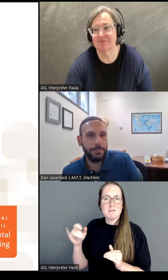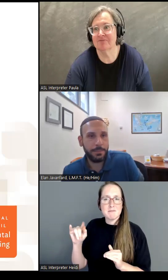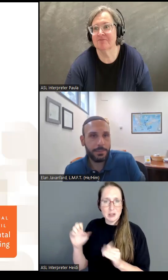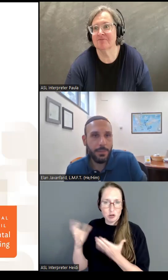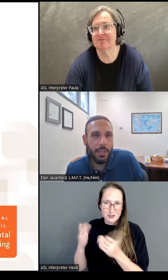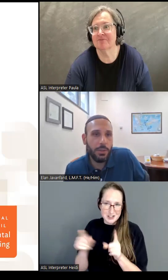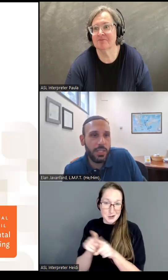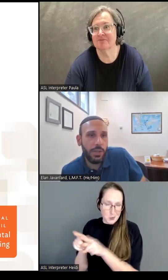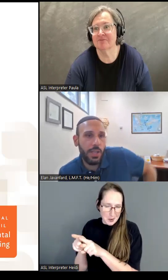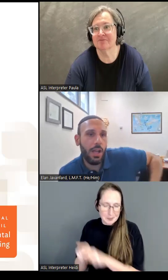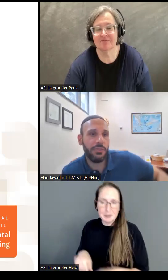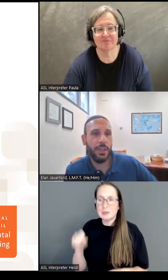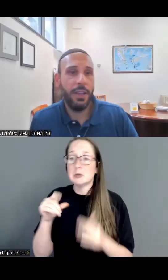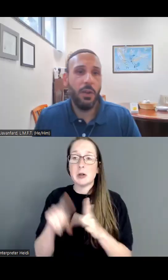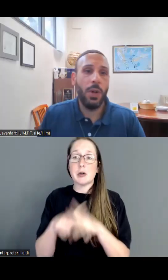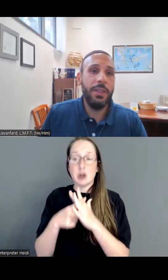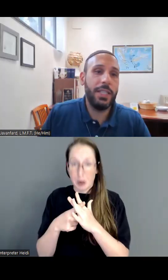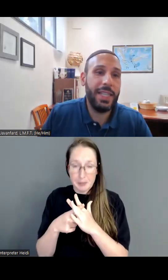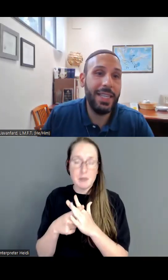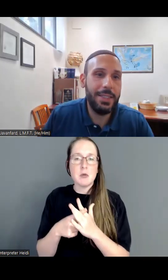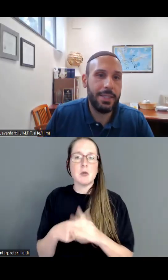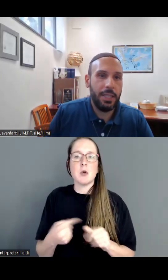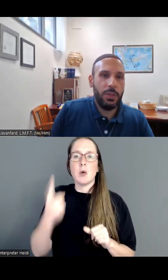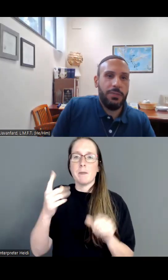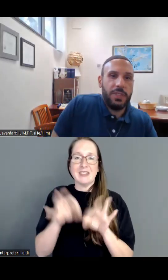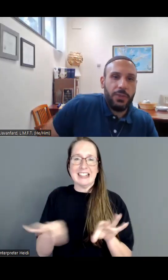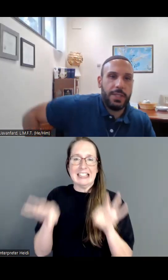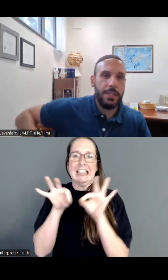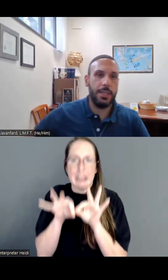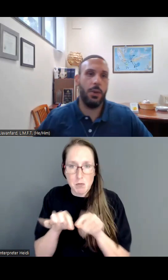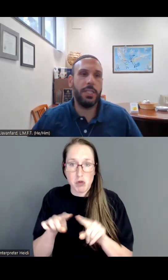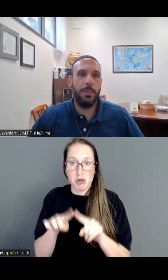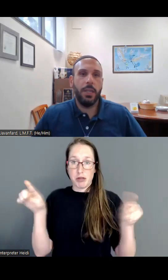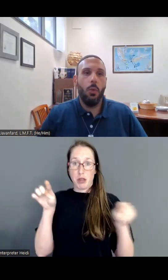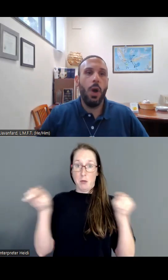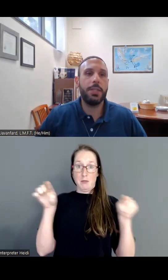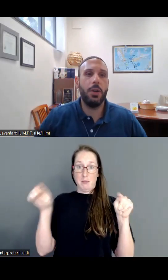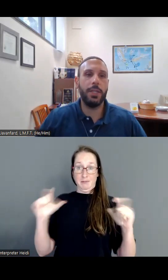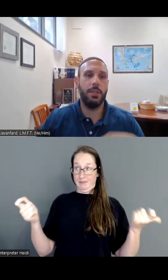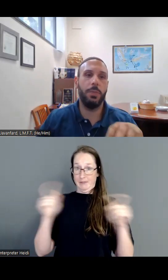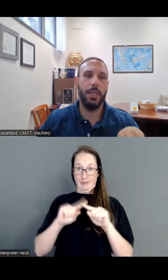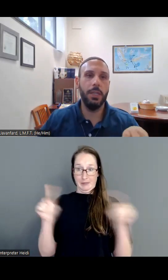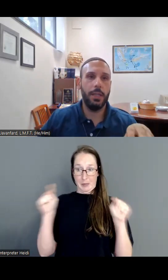well. So to start us off, one of the key distinctive differences is going to be,